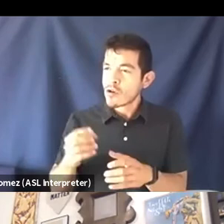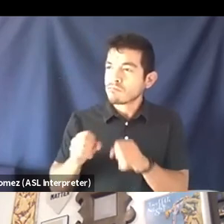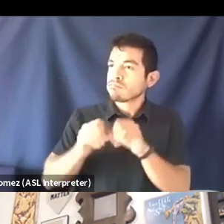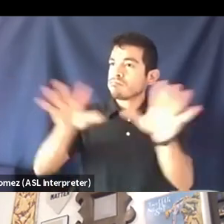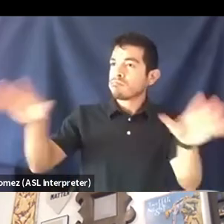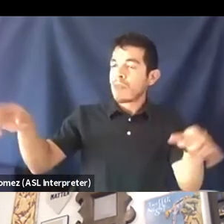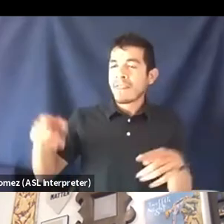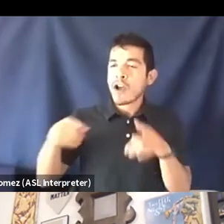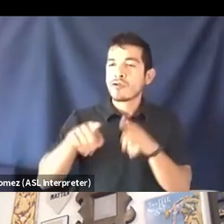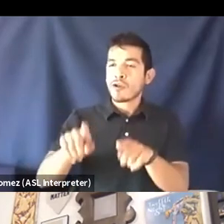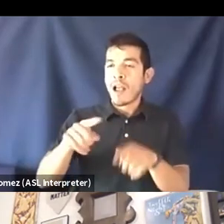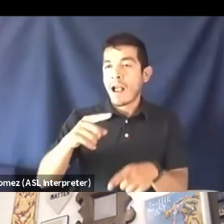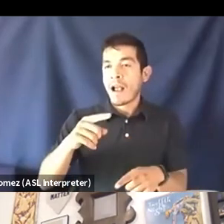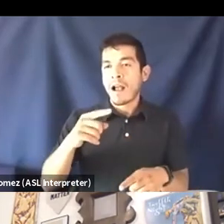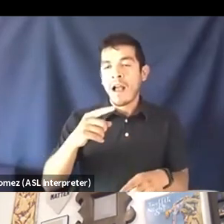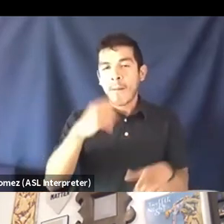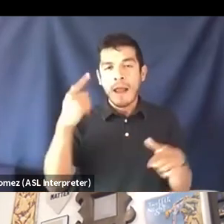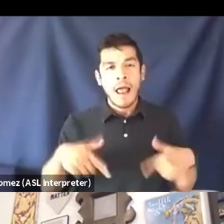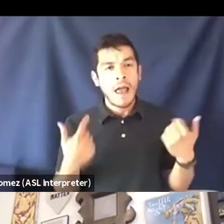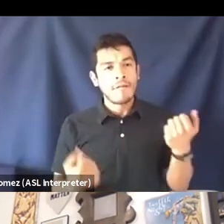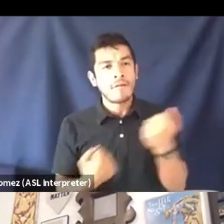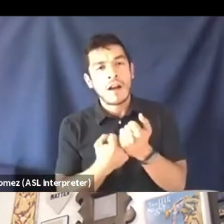these discussions that we're having now?